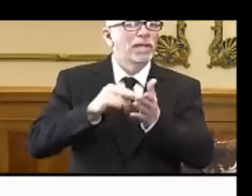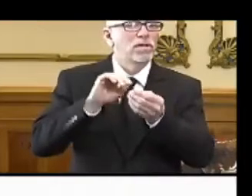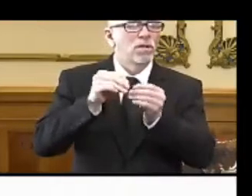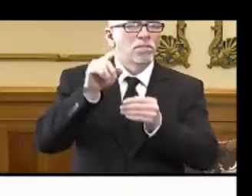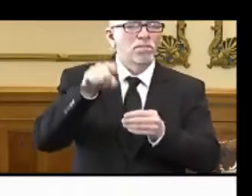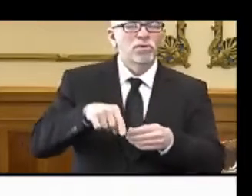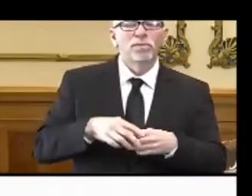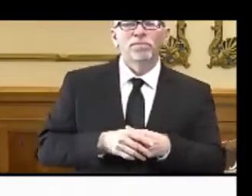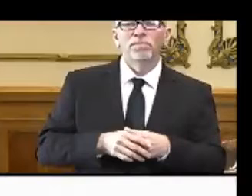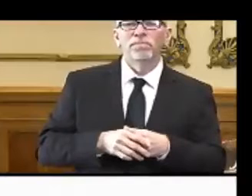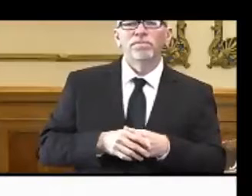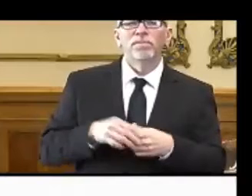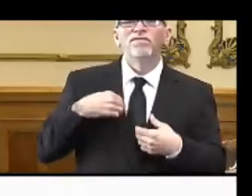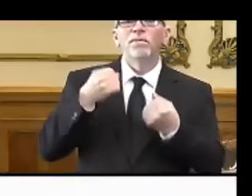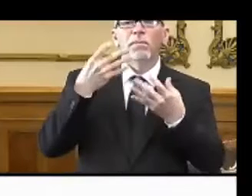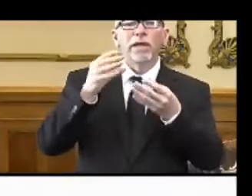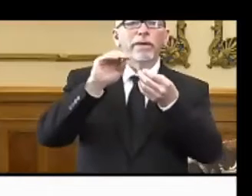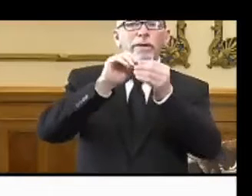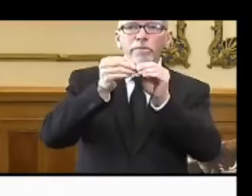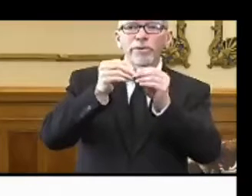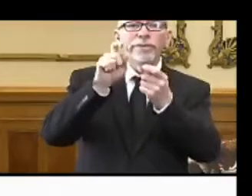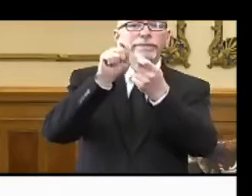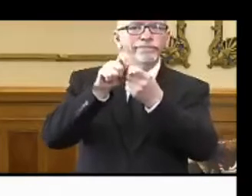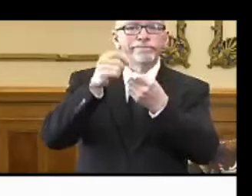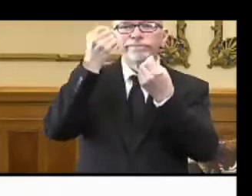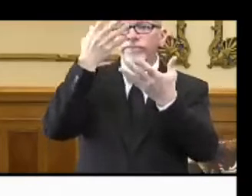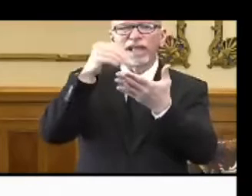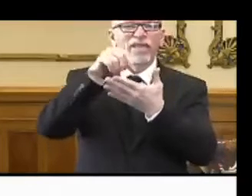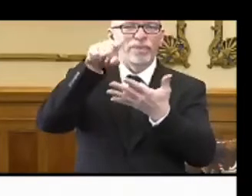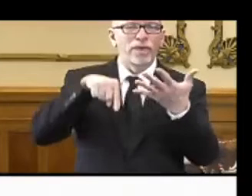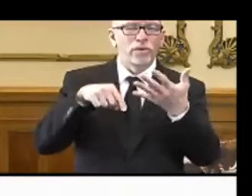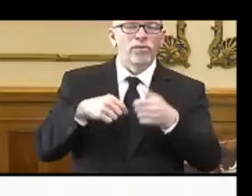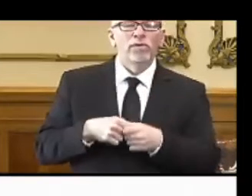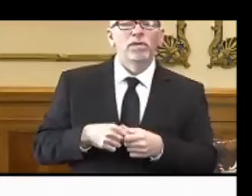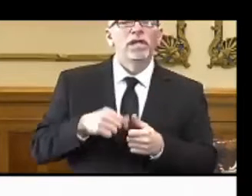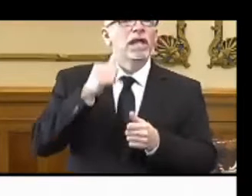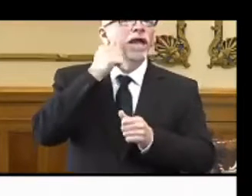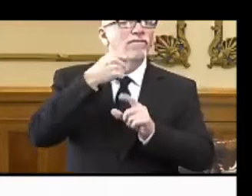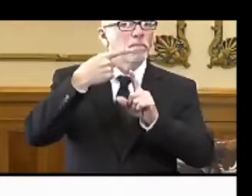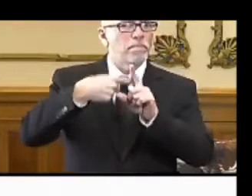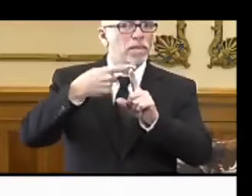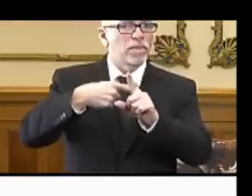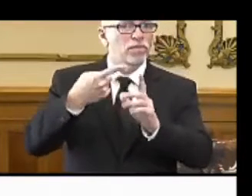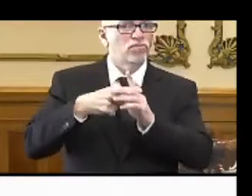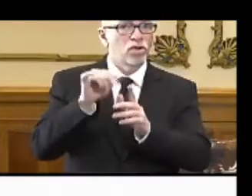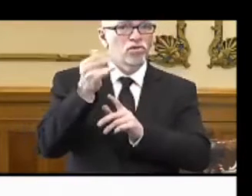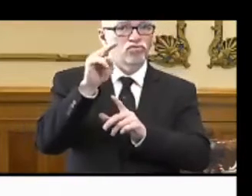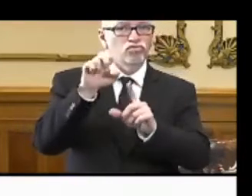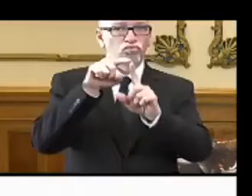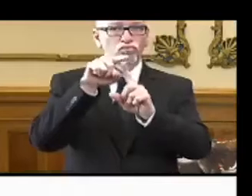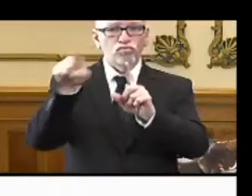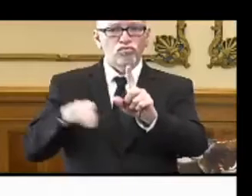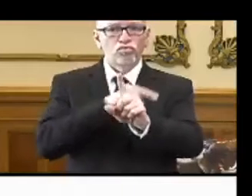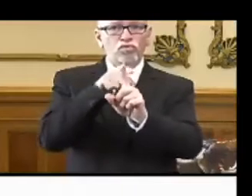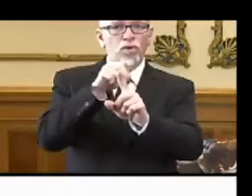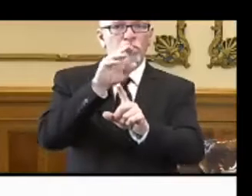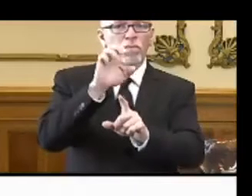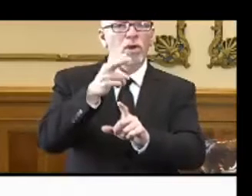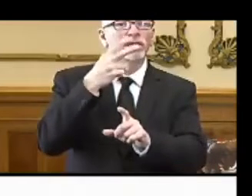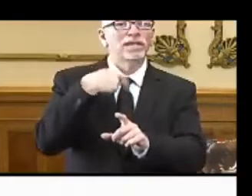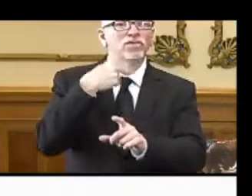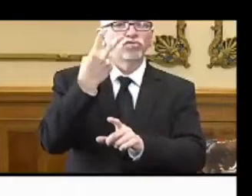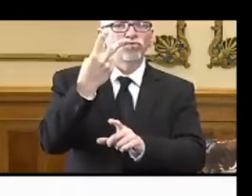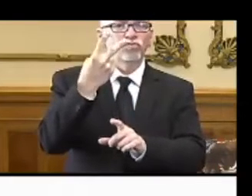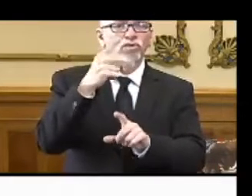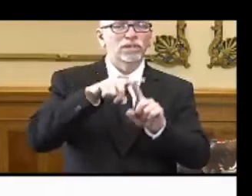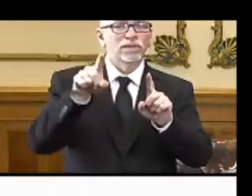lot of numbers and detail on there. Each month, starting in June through March, you'll see two